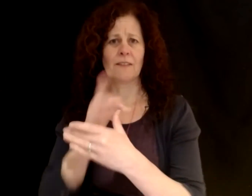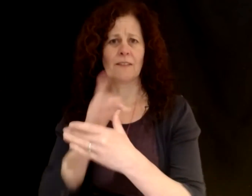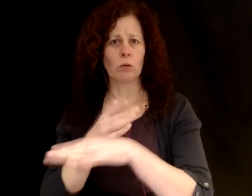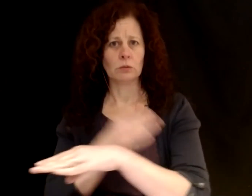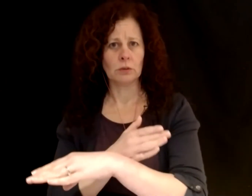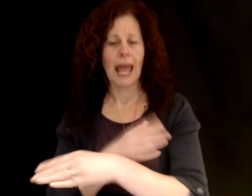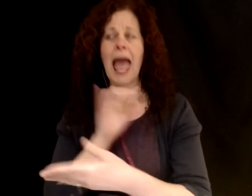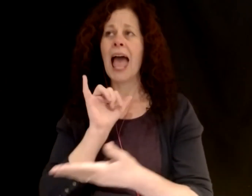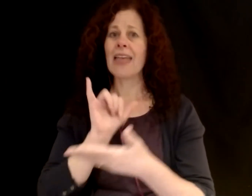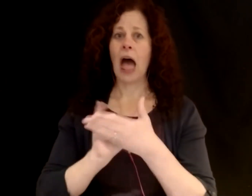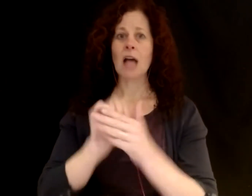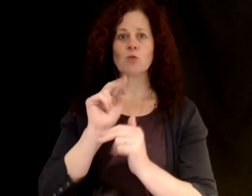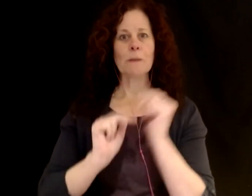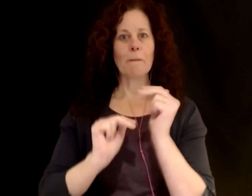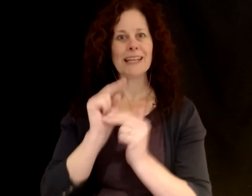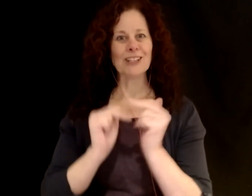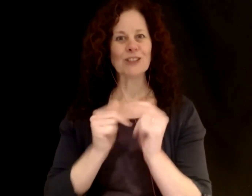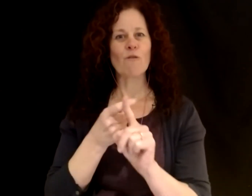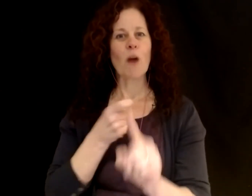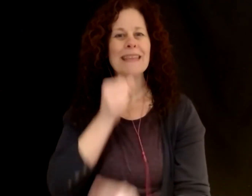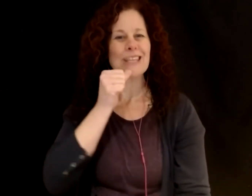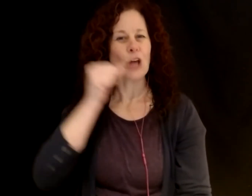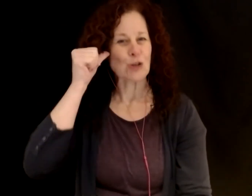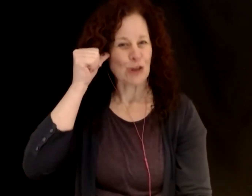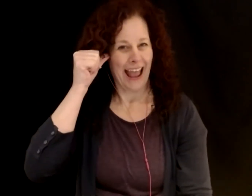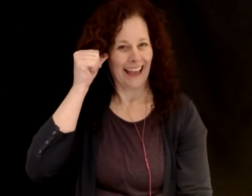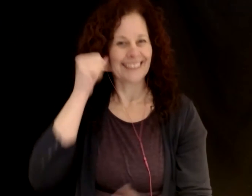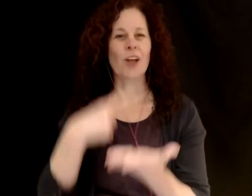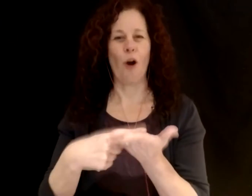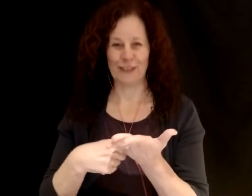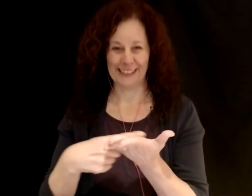conversations that we heard yesterday. Whether it was,